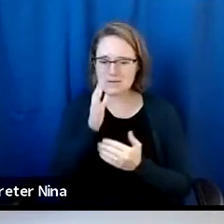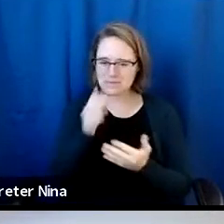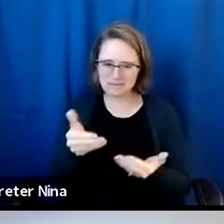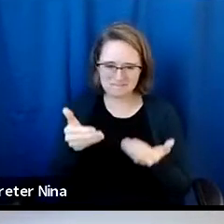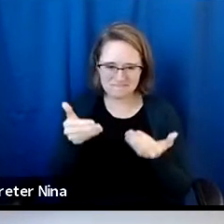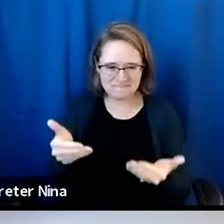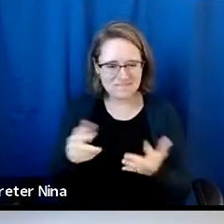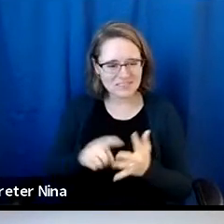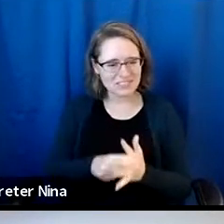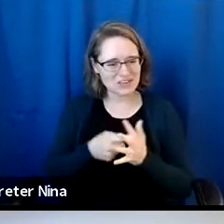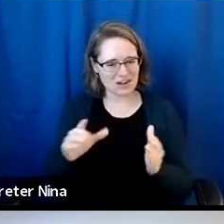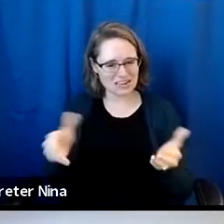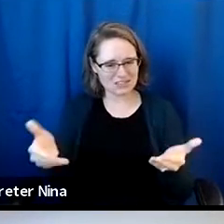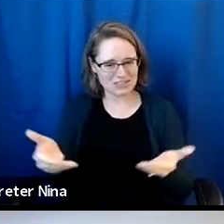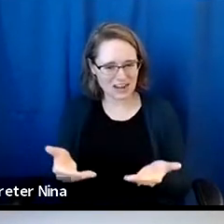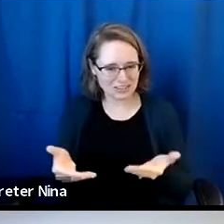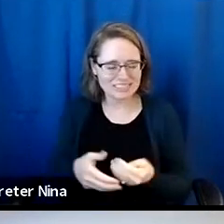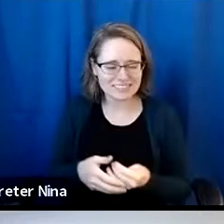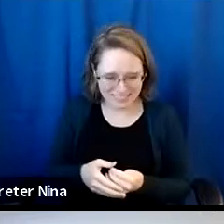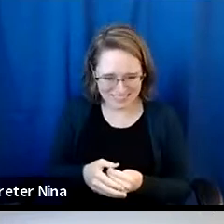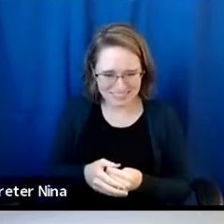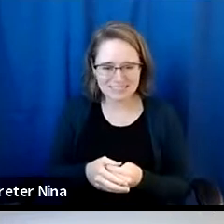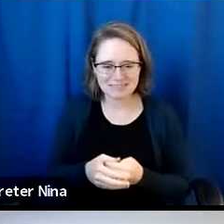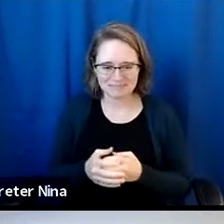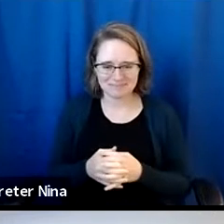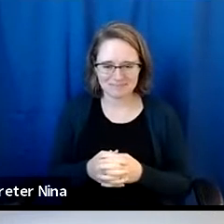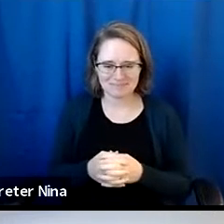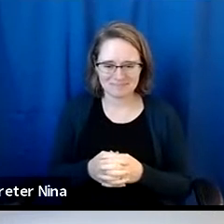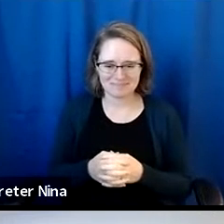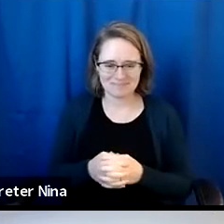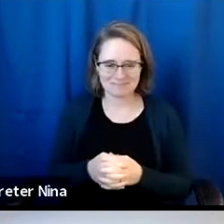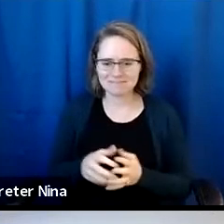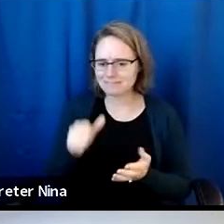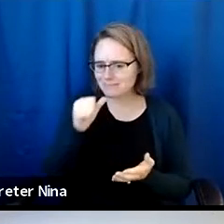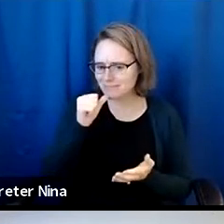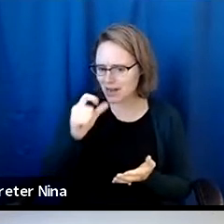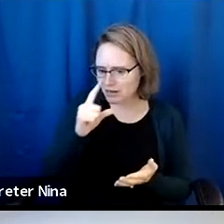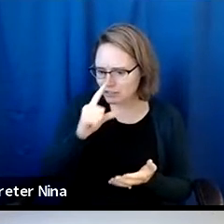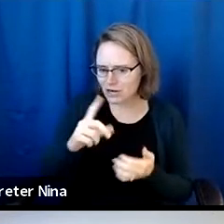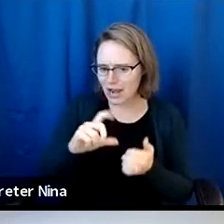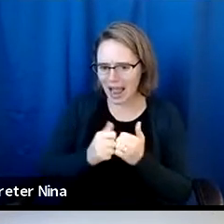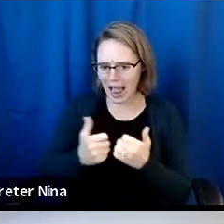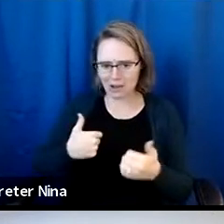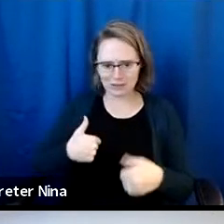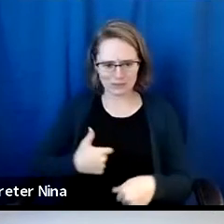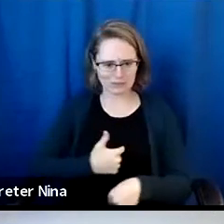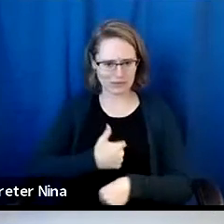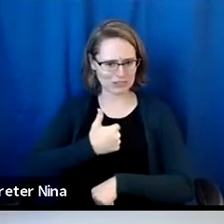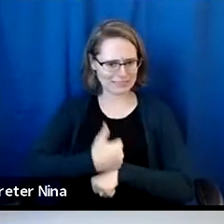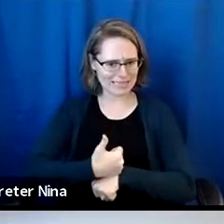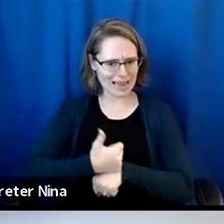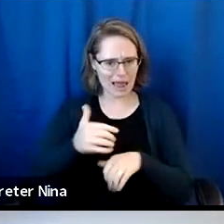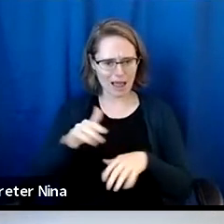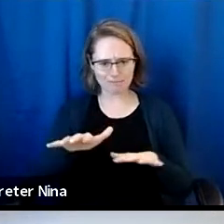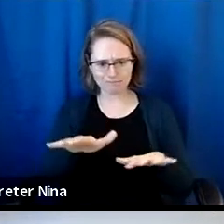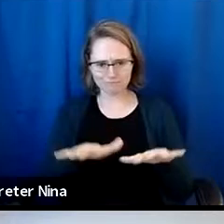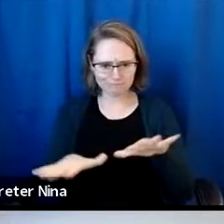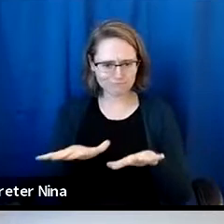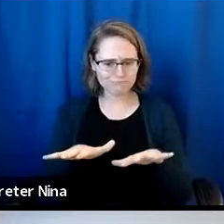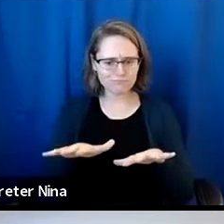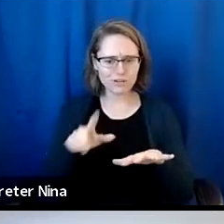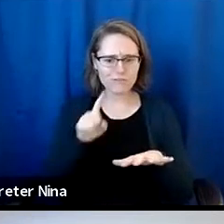with the introductions of our panelists. I'm not sure how we are all set up in terms of the